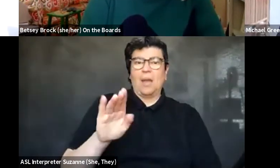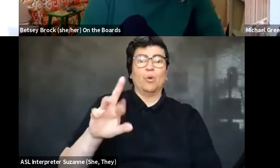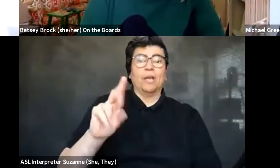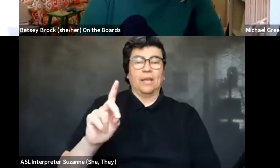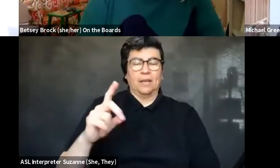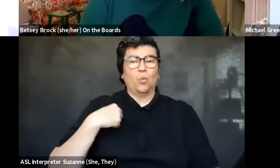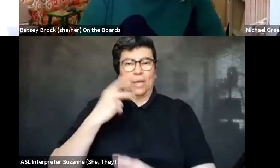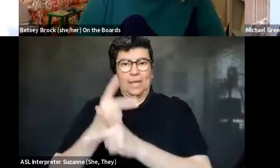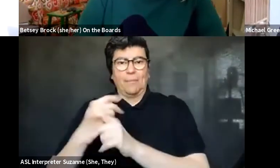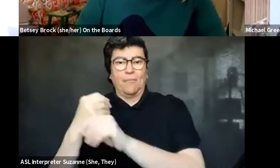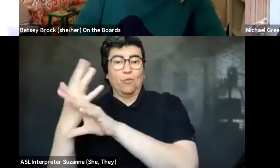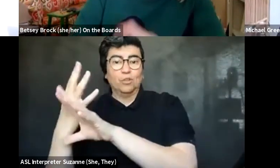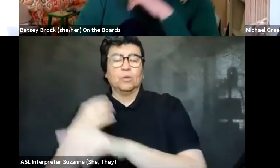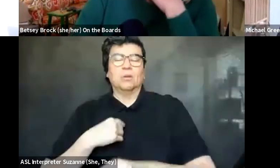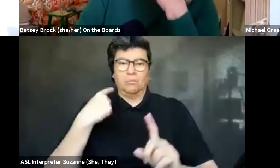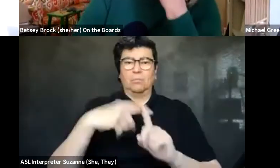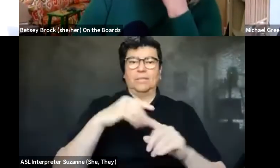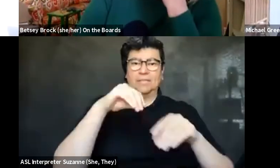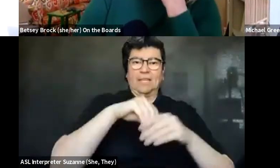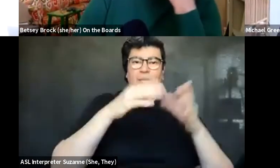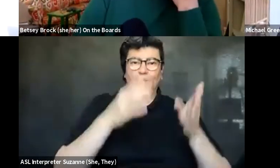in-person programming.